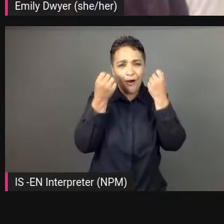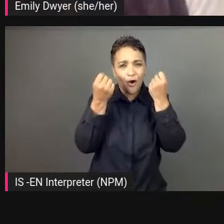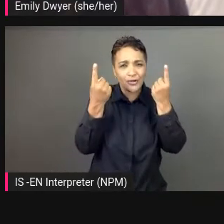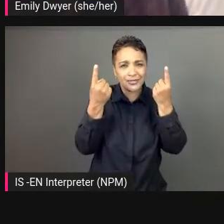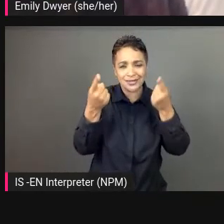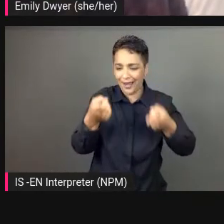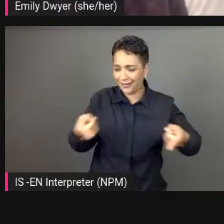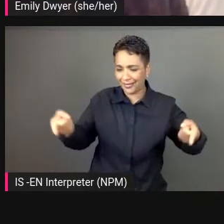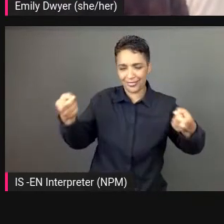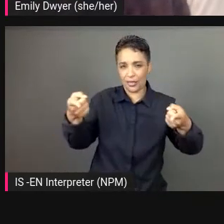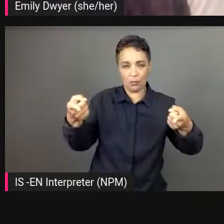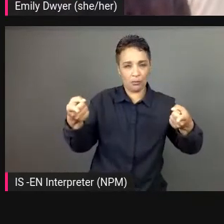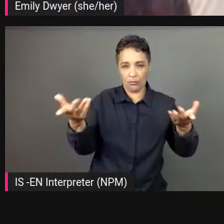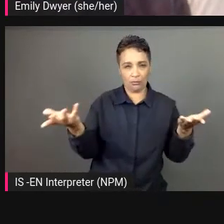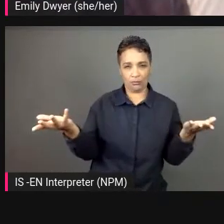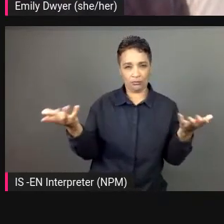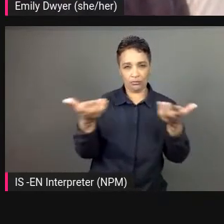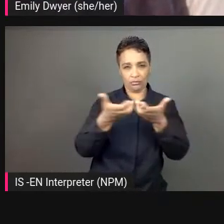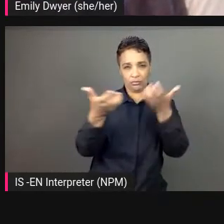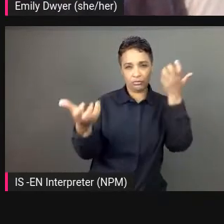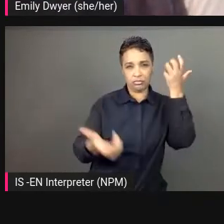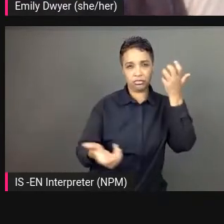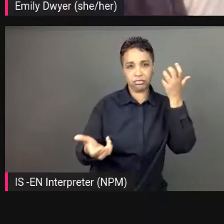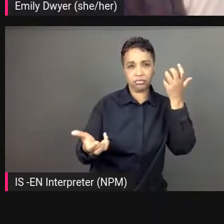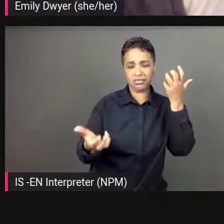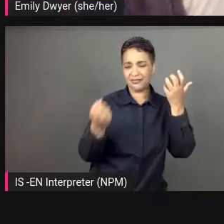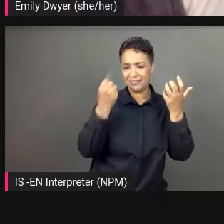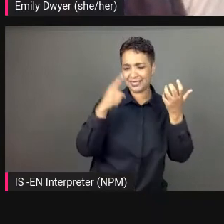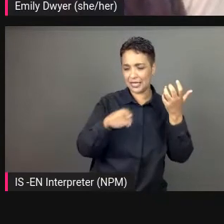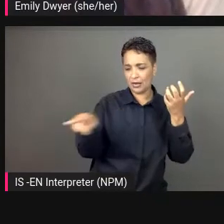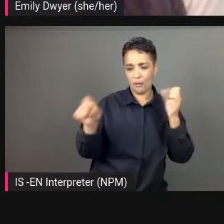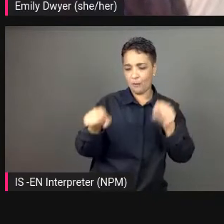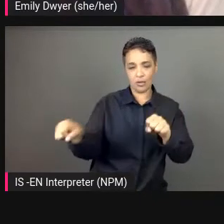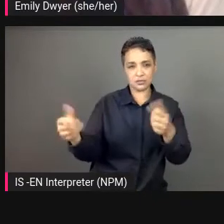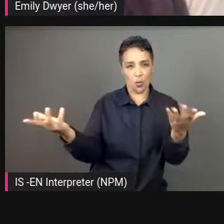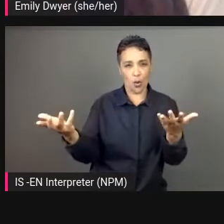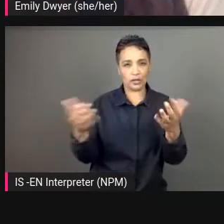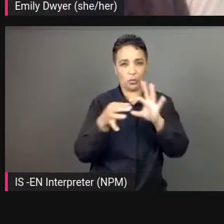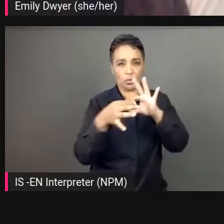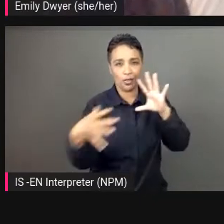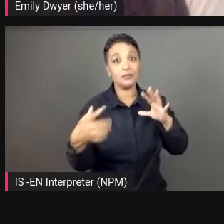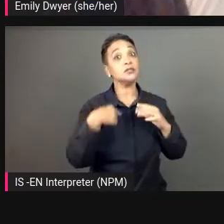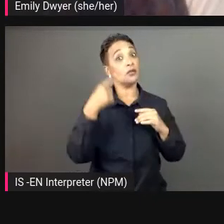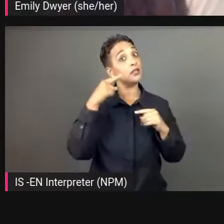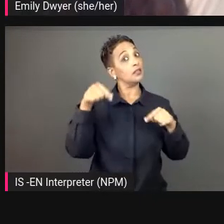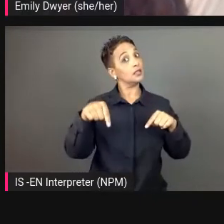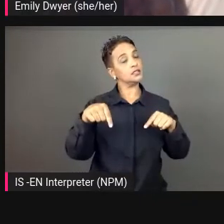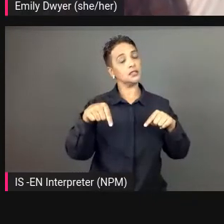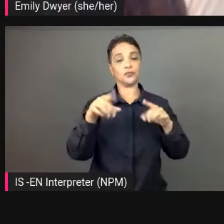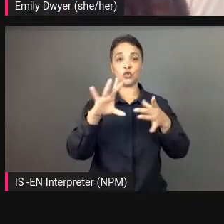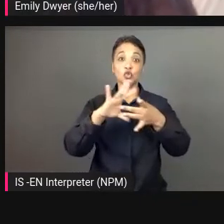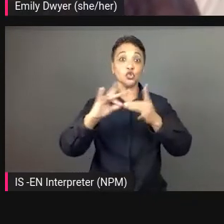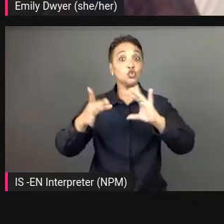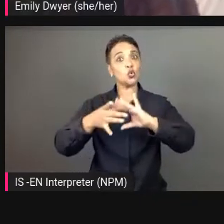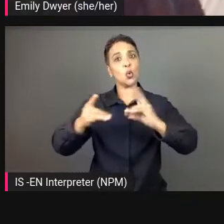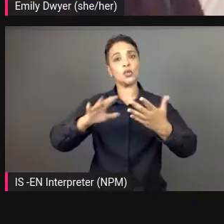us to understand, well, what is actually possible. And so I think those stories and connections are really